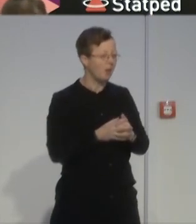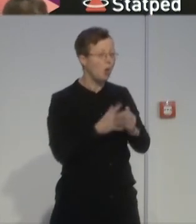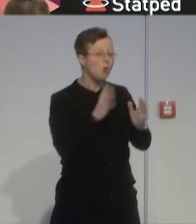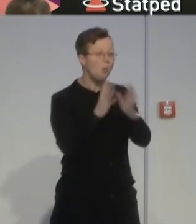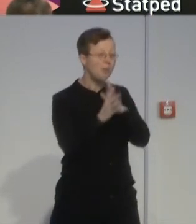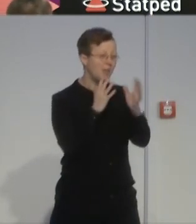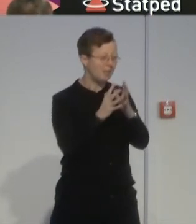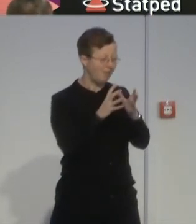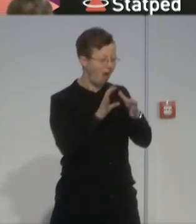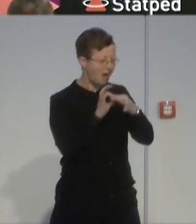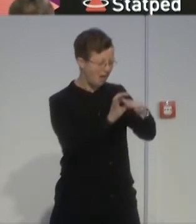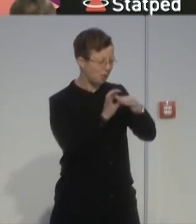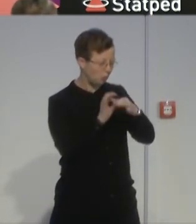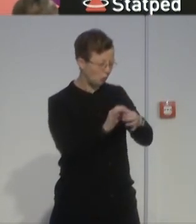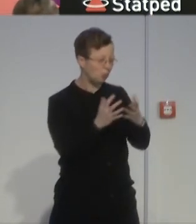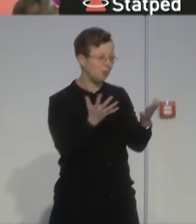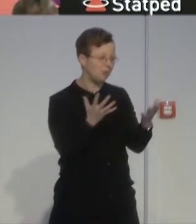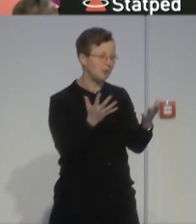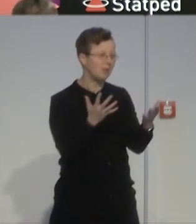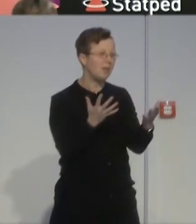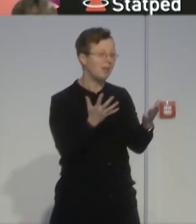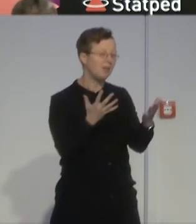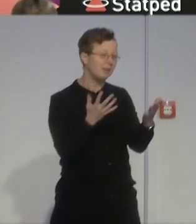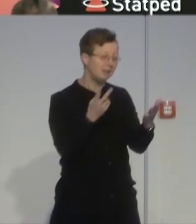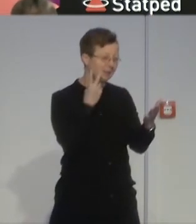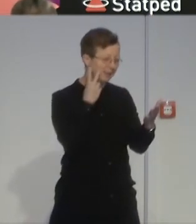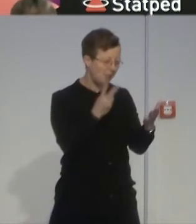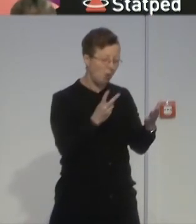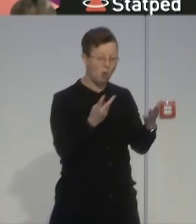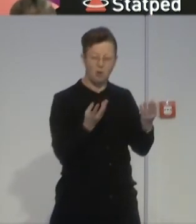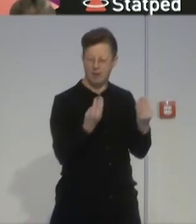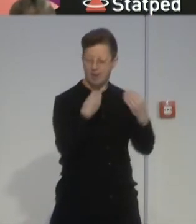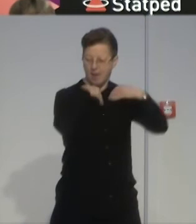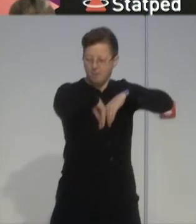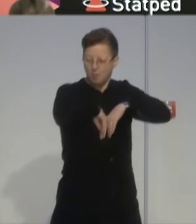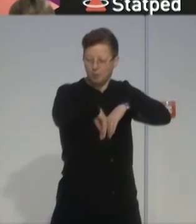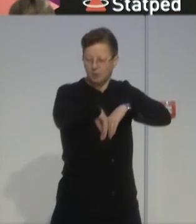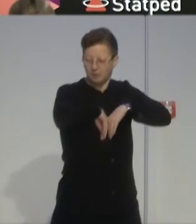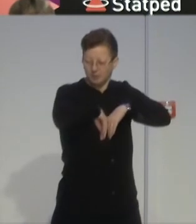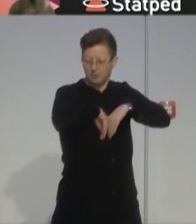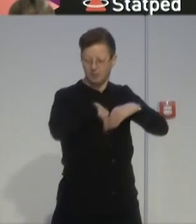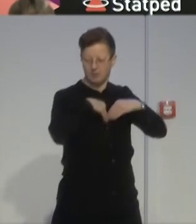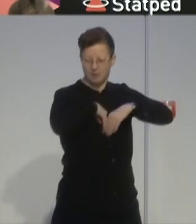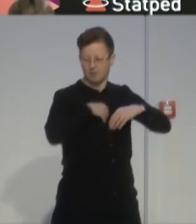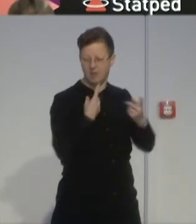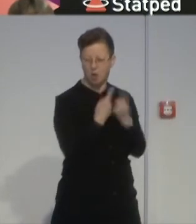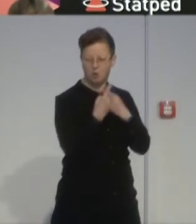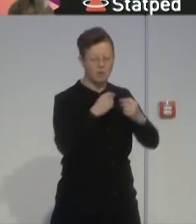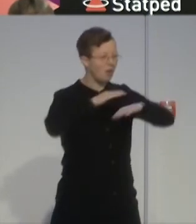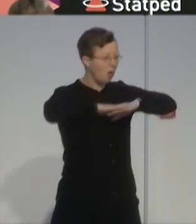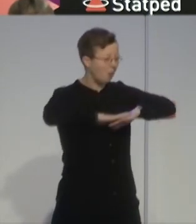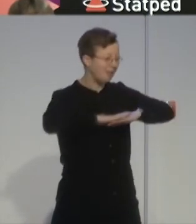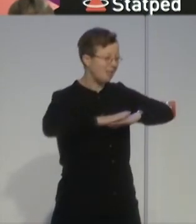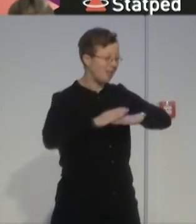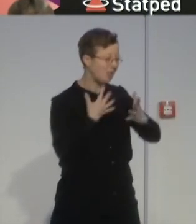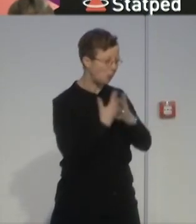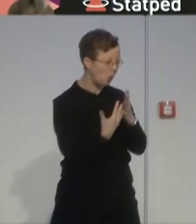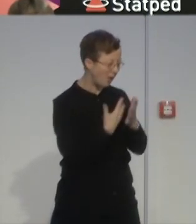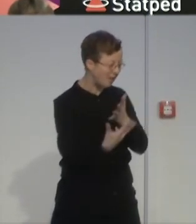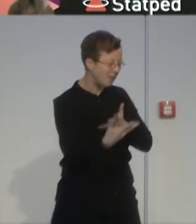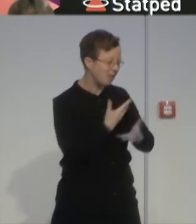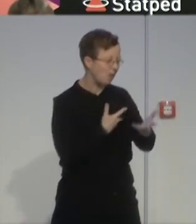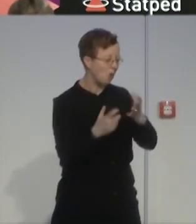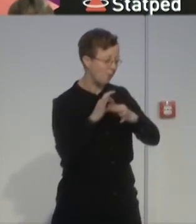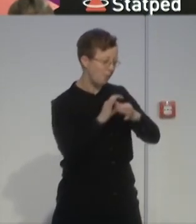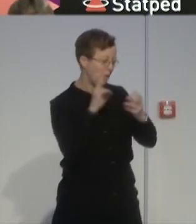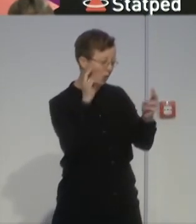Cognitive relation treats the embodied dialogical origin of languaging, and the model grounds the concept of languaging in relation to